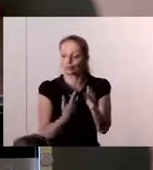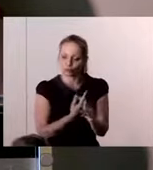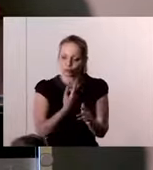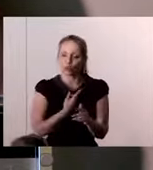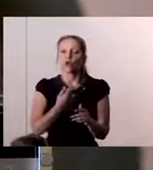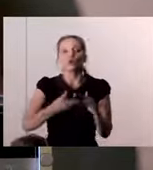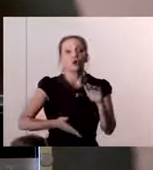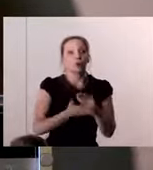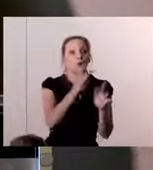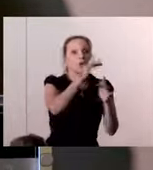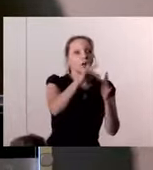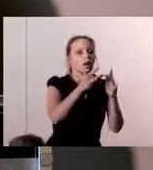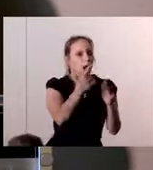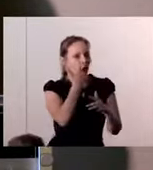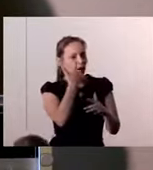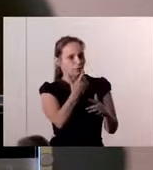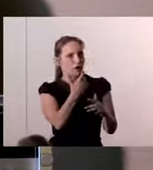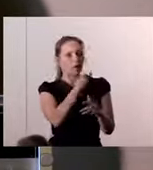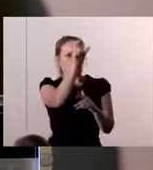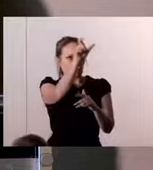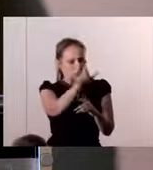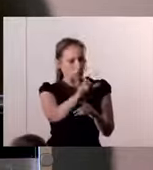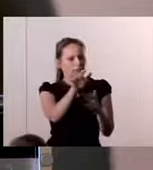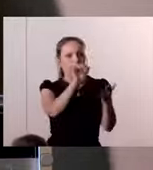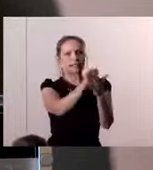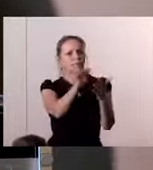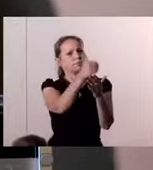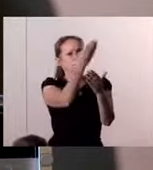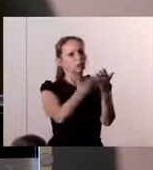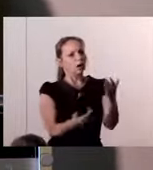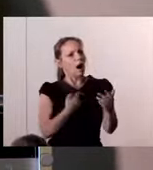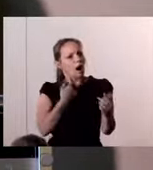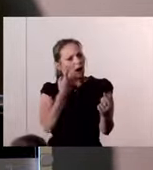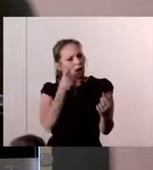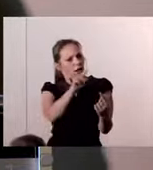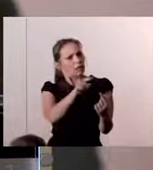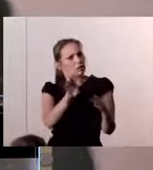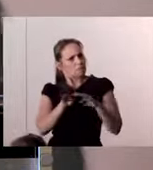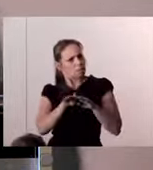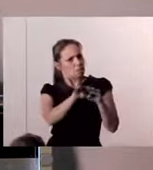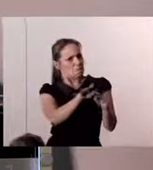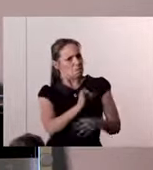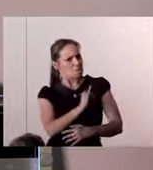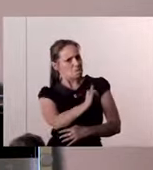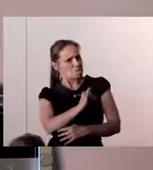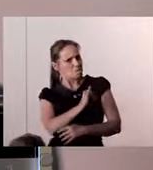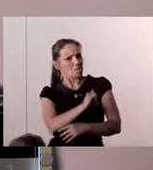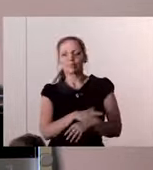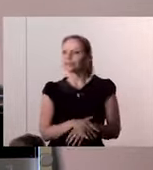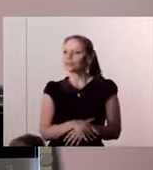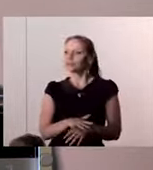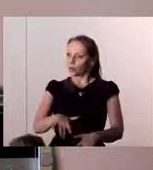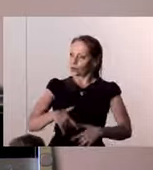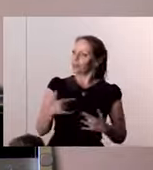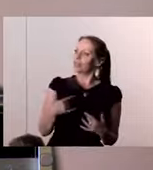you can go online and you will probably find that someone has published a story that you see yourself in. And because they've put it out there, then you feel witness